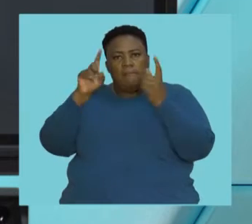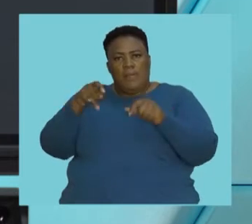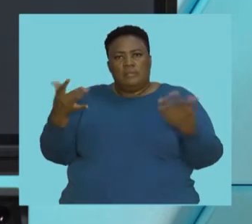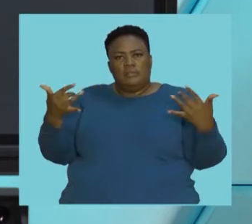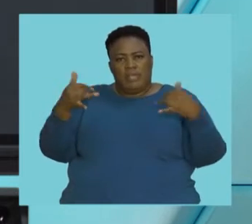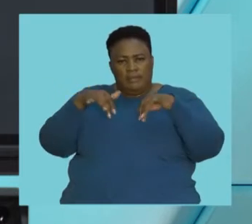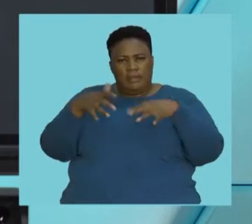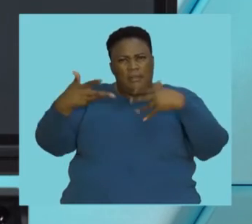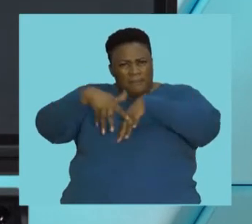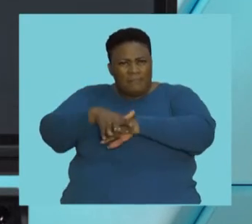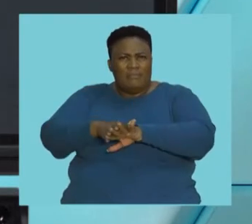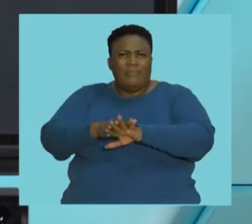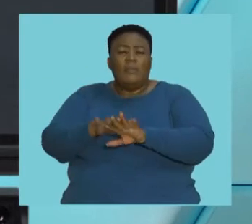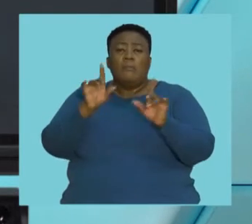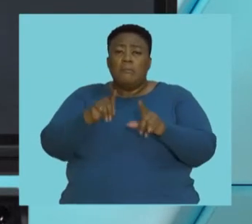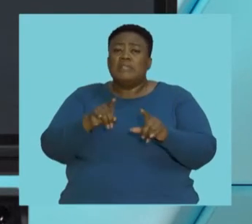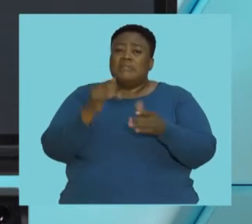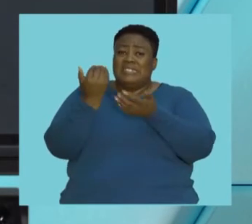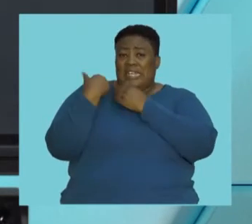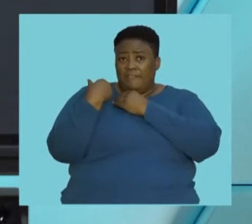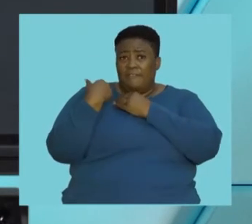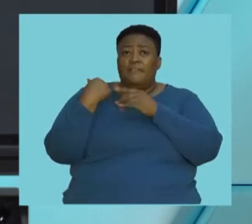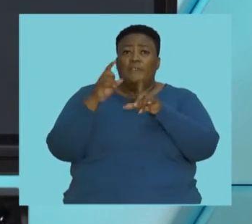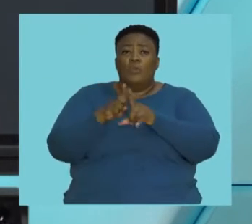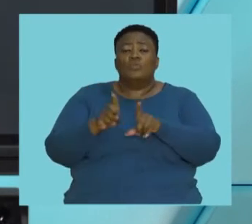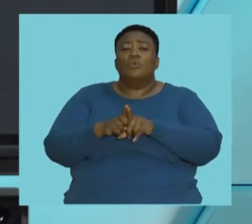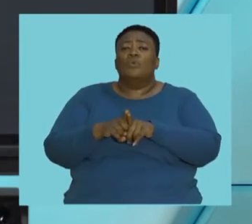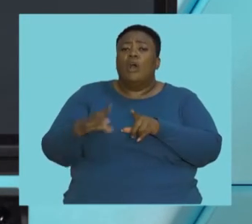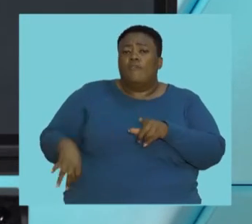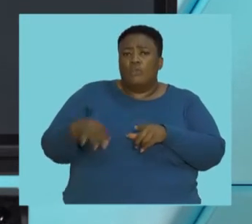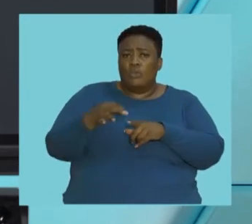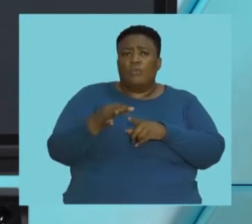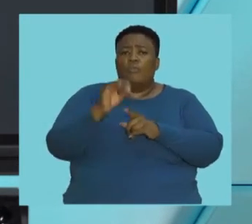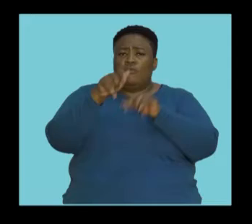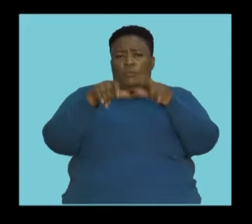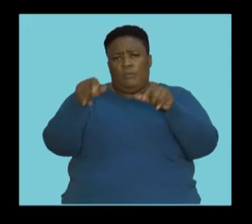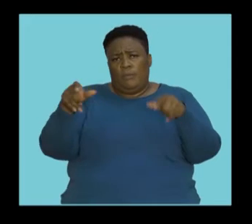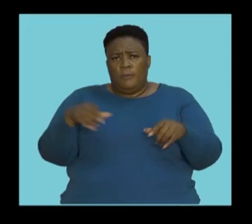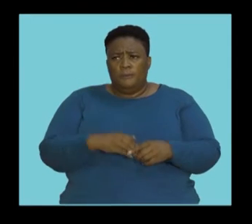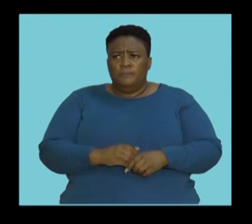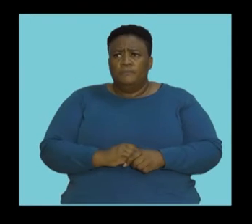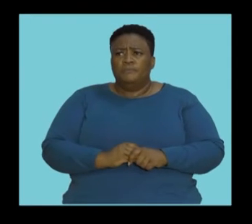wholesome, that needs to be safe, as well as affordable for an increasing global population.